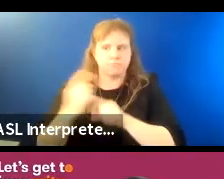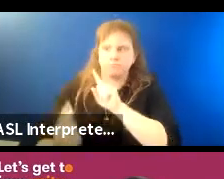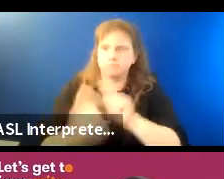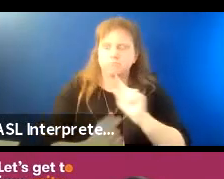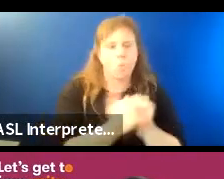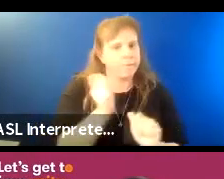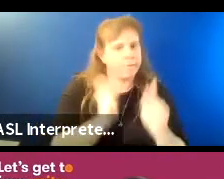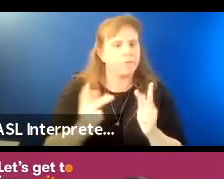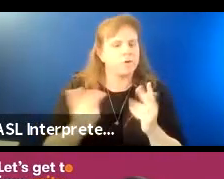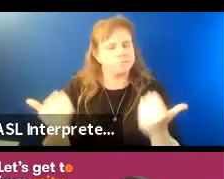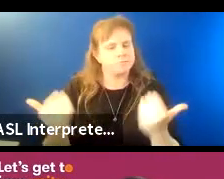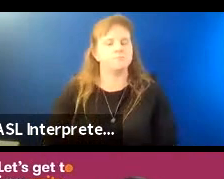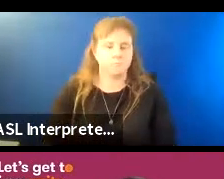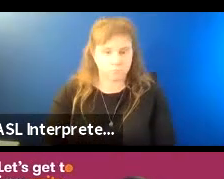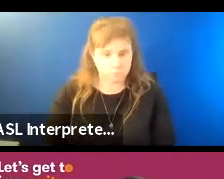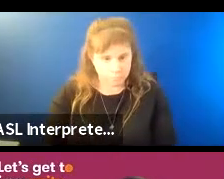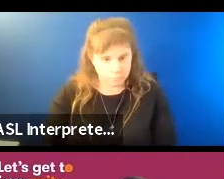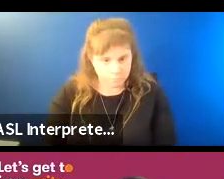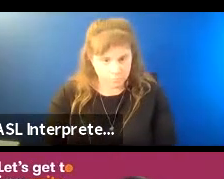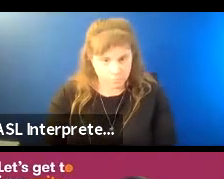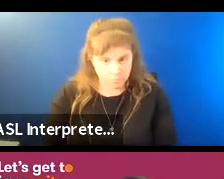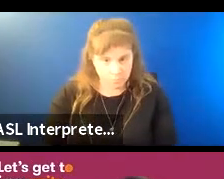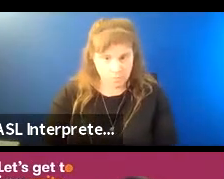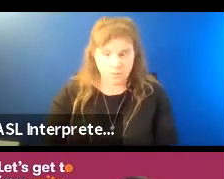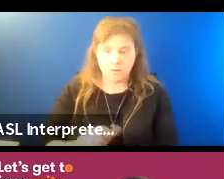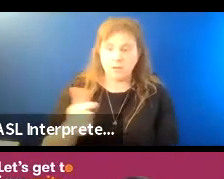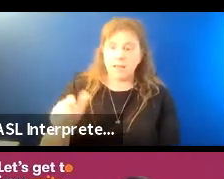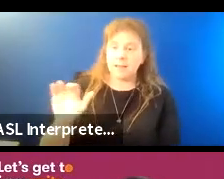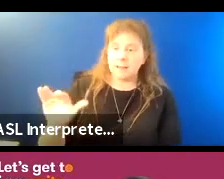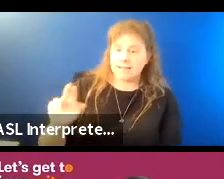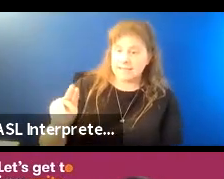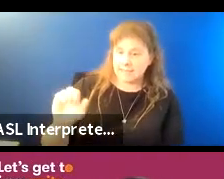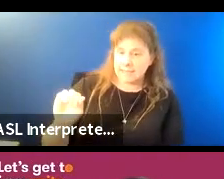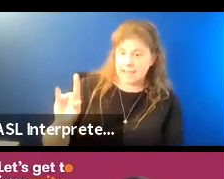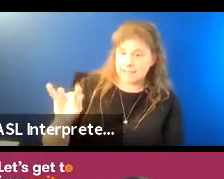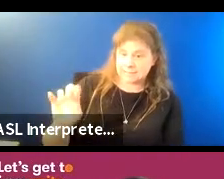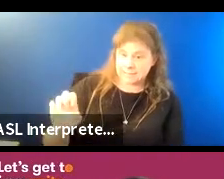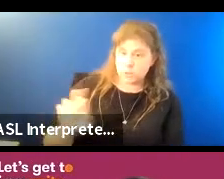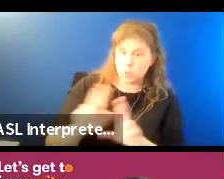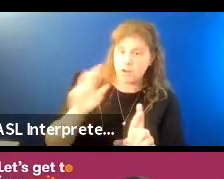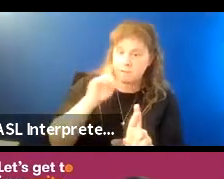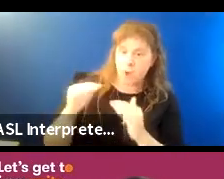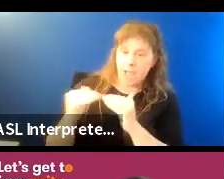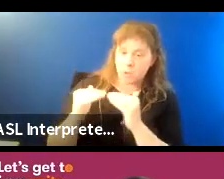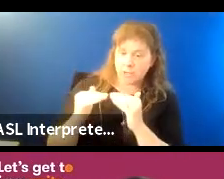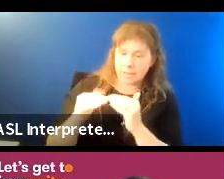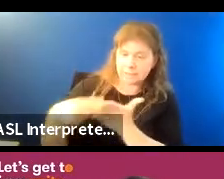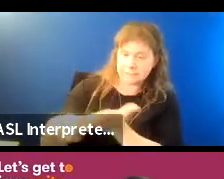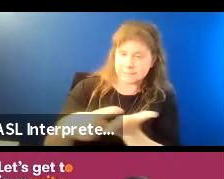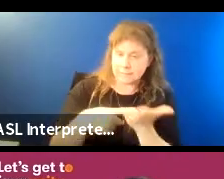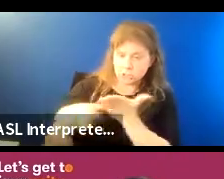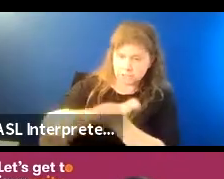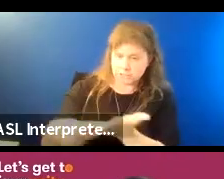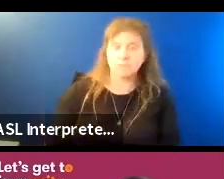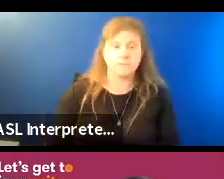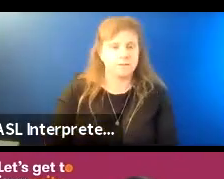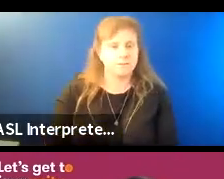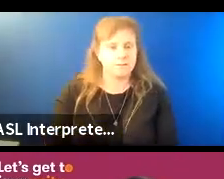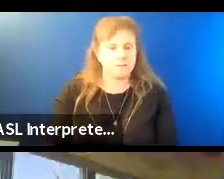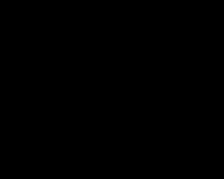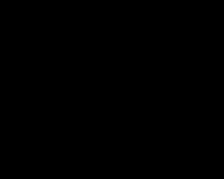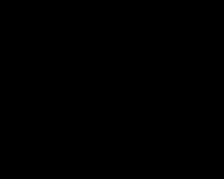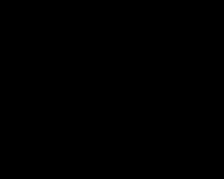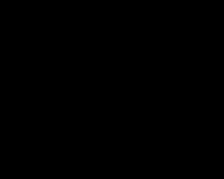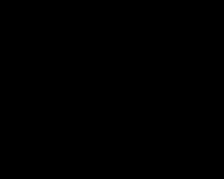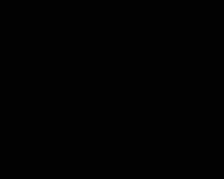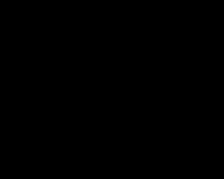Thank you, Denny. I think, Nadine, we're ready to move on to our equity discussion. Thank